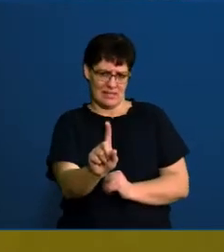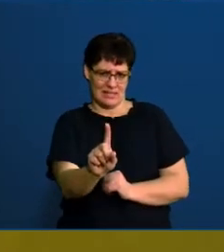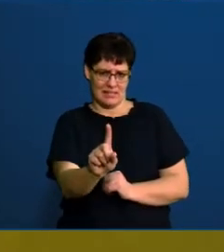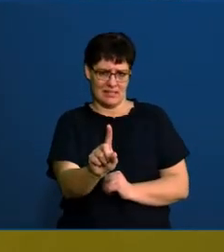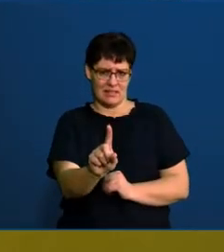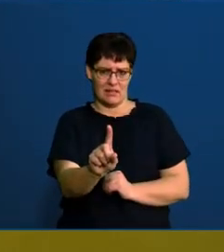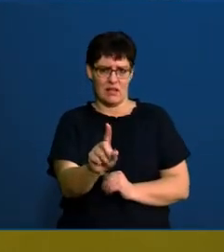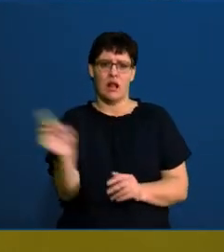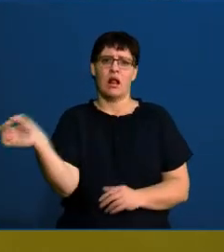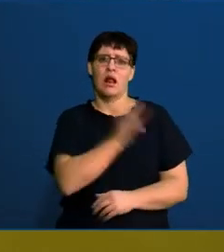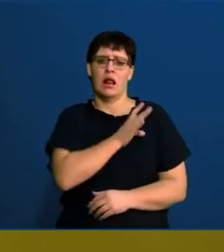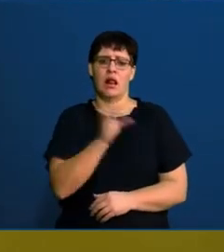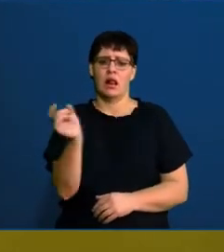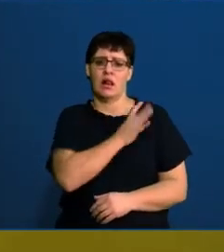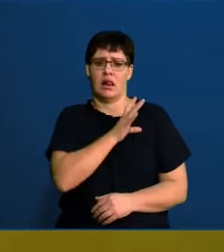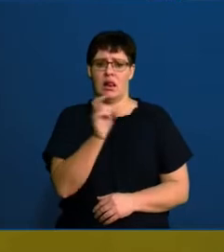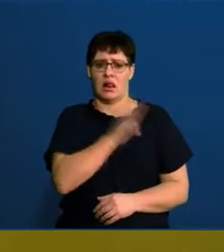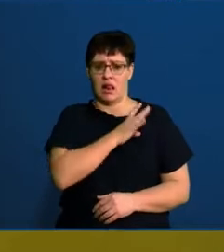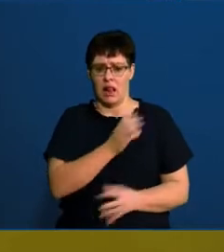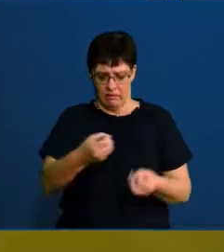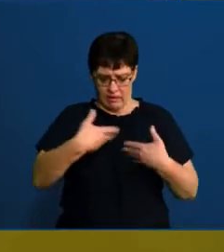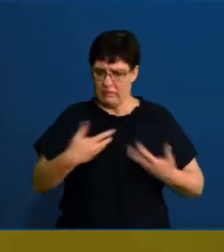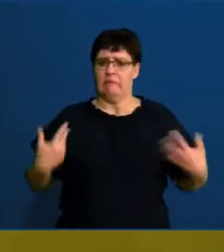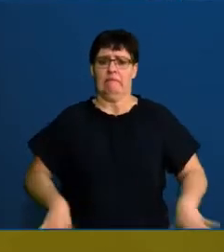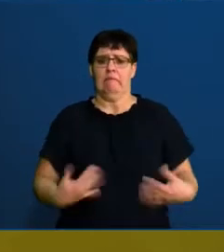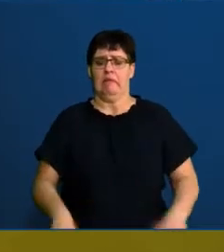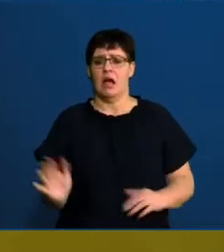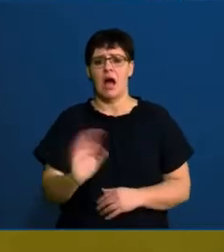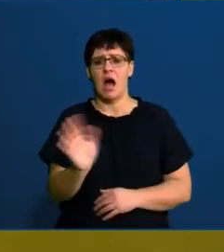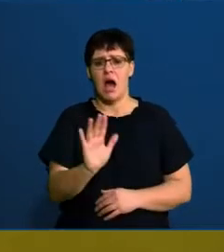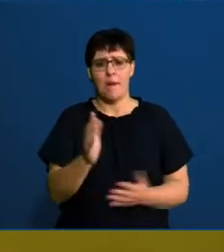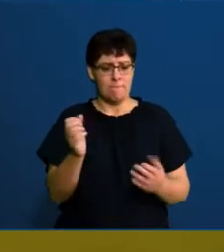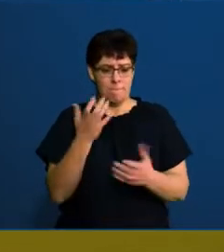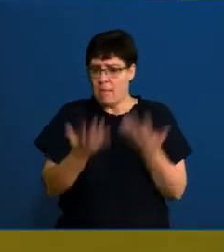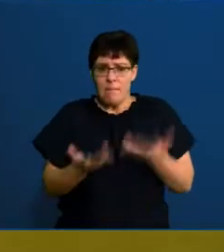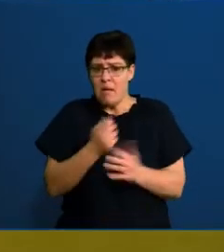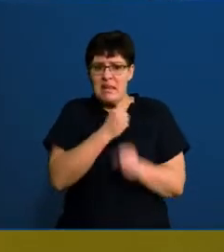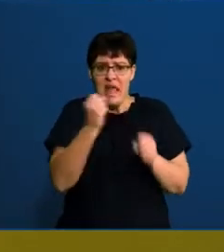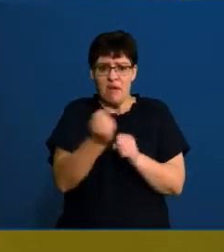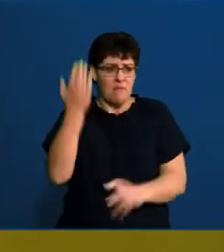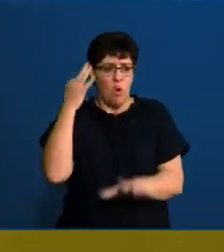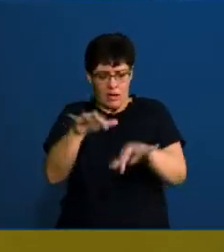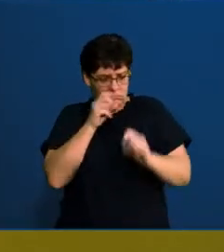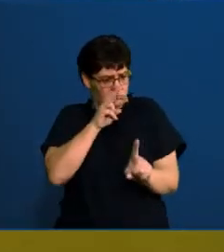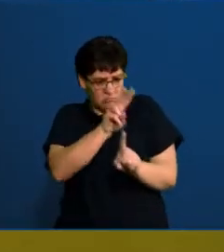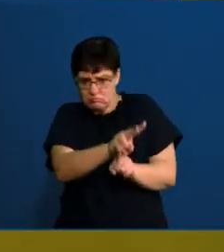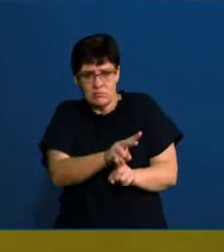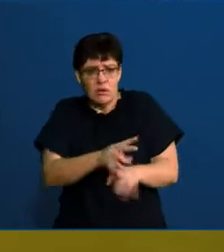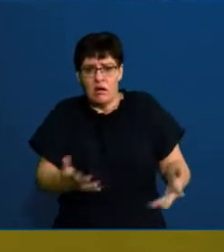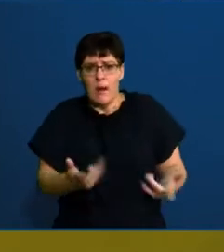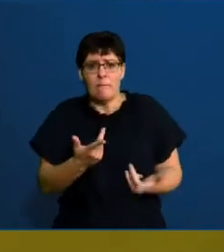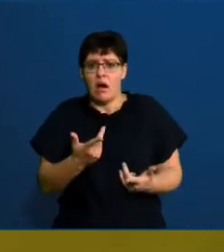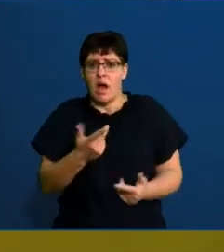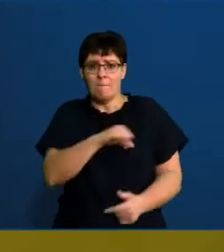get scared by anything that you're given. It might be something that you've never seen before in the exam. You might never have done a